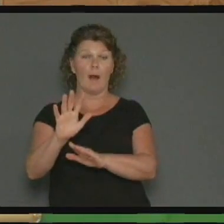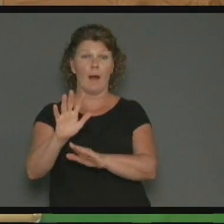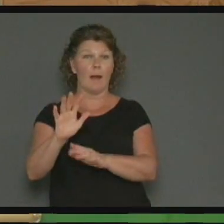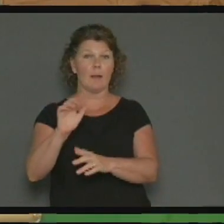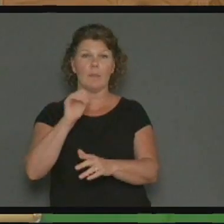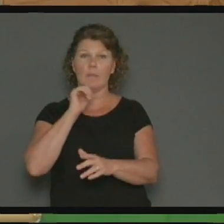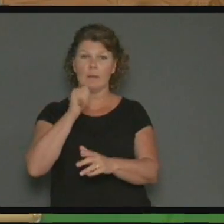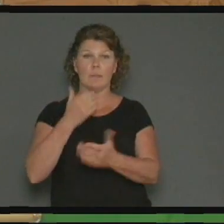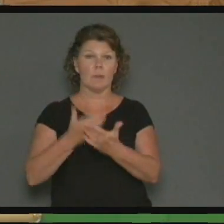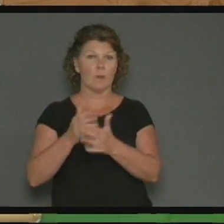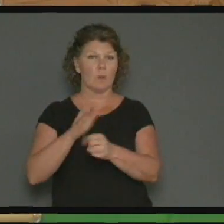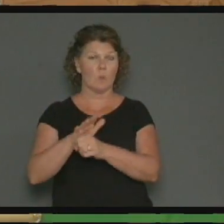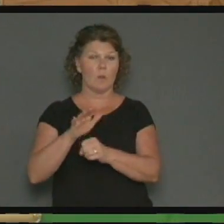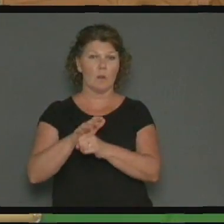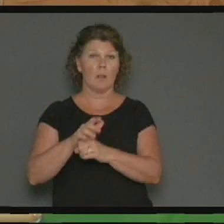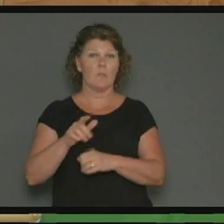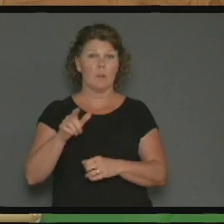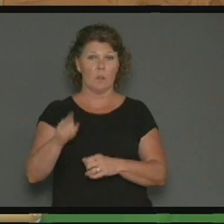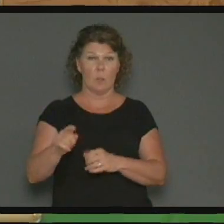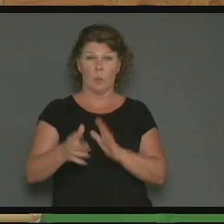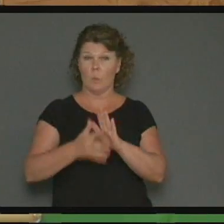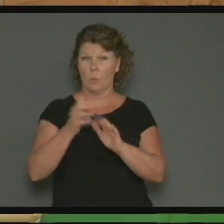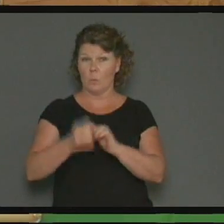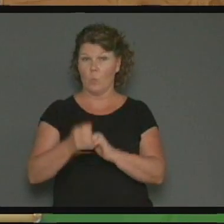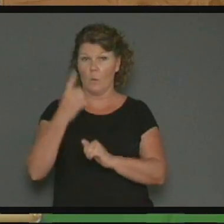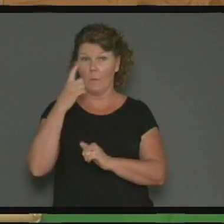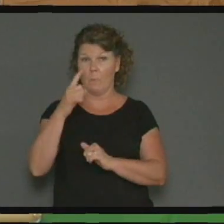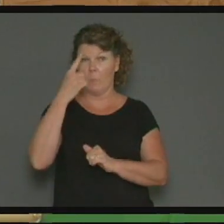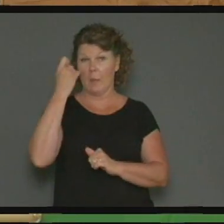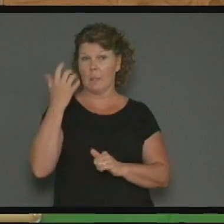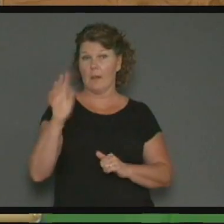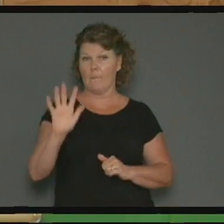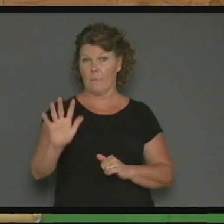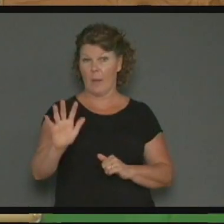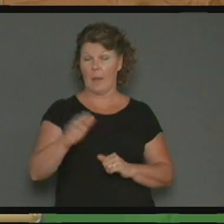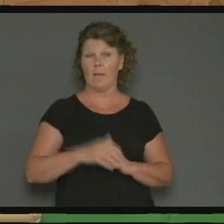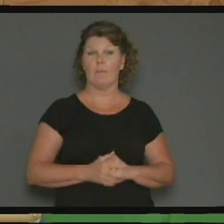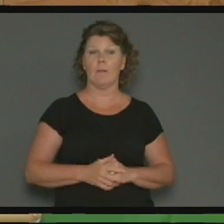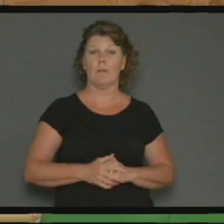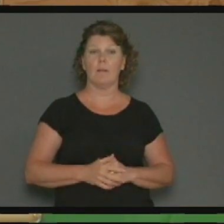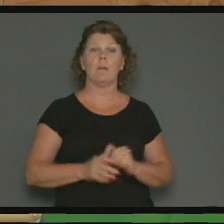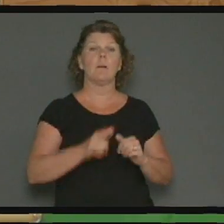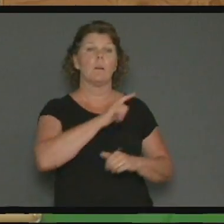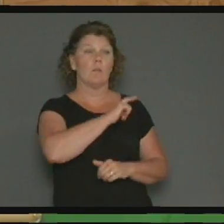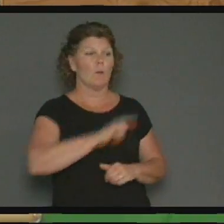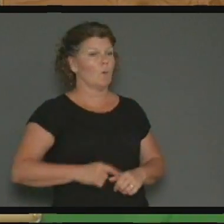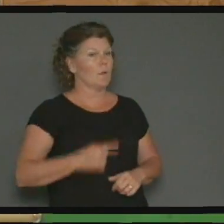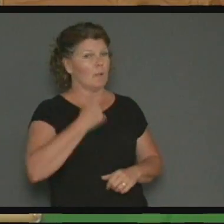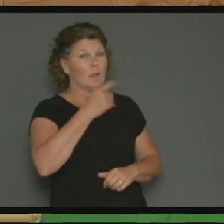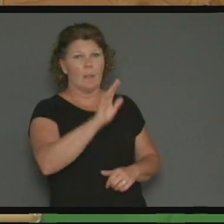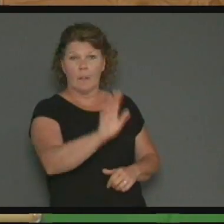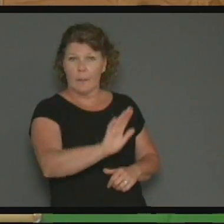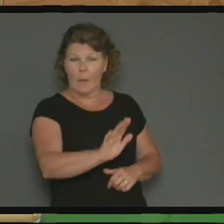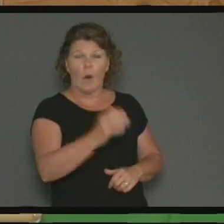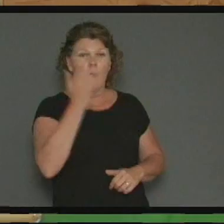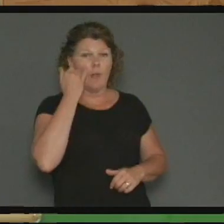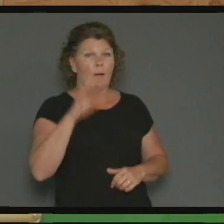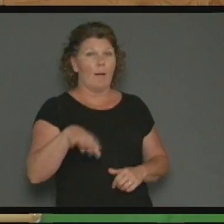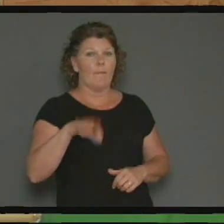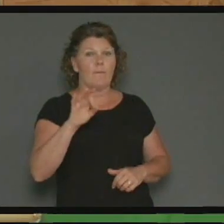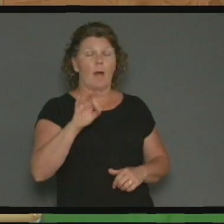the whole city for a lack of 5? And he said, I will not destroy it if I